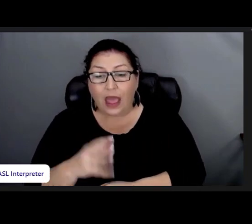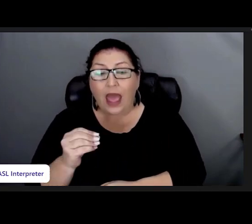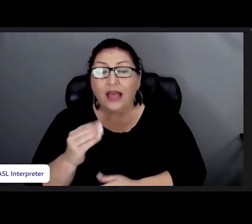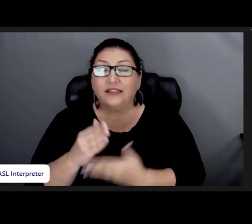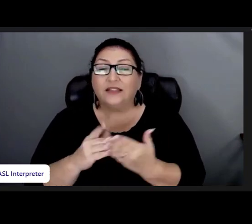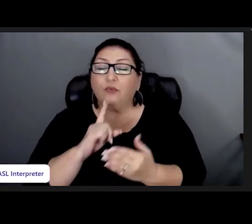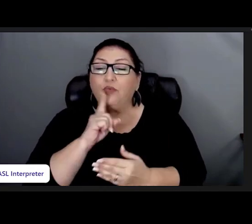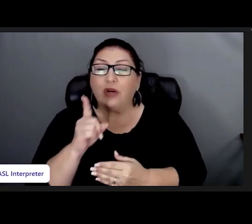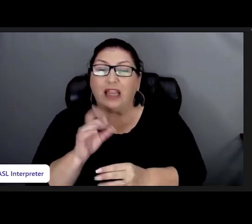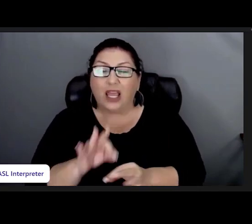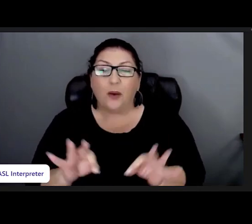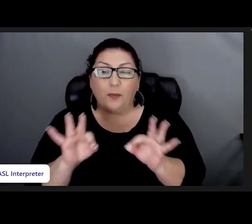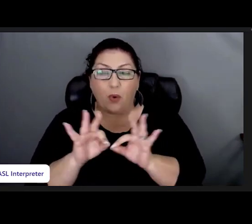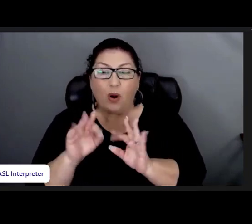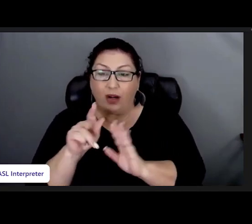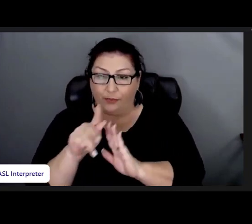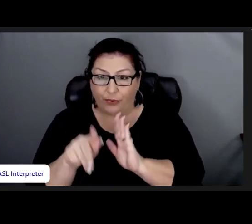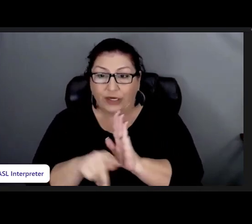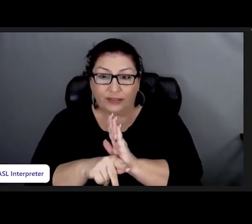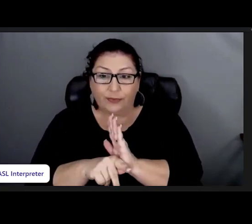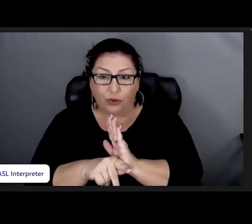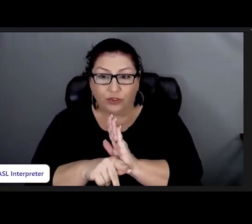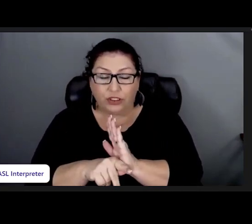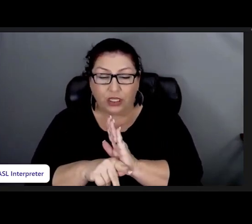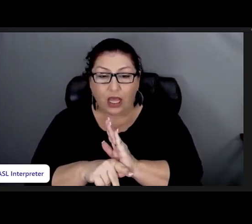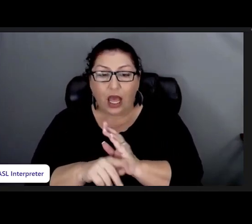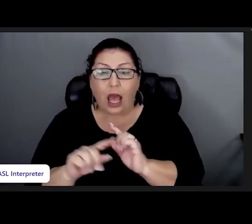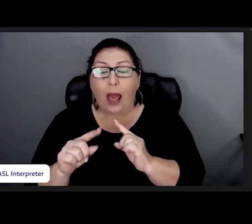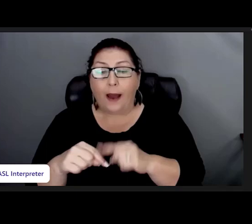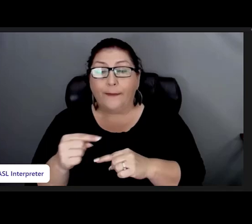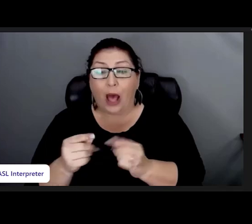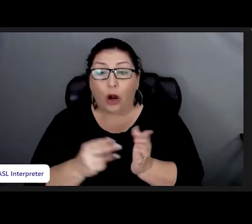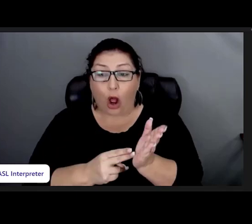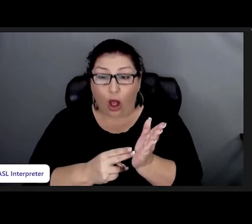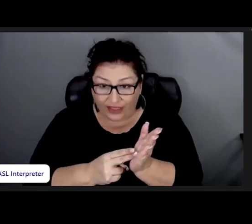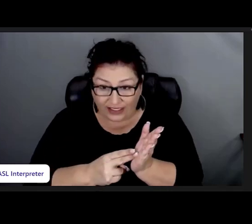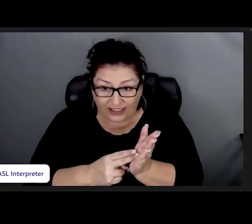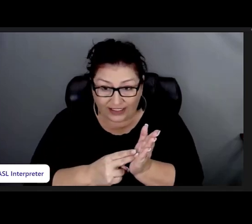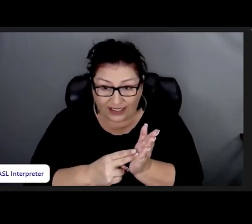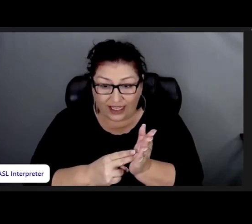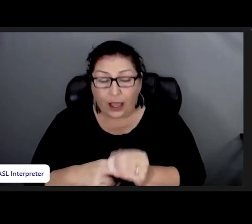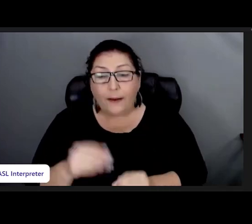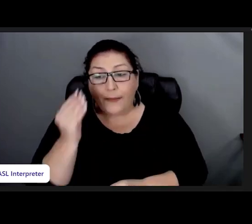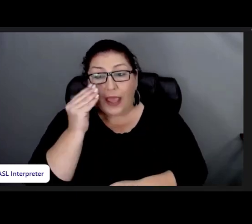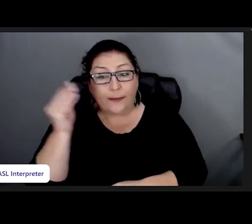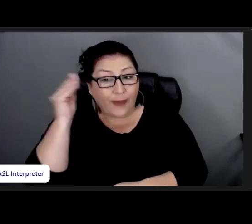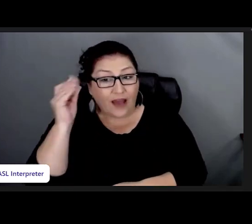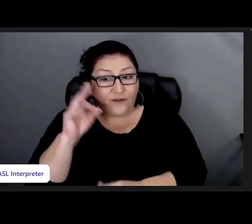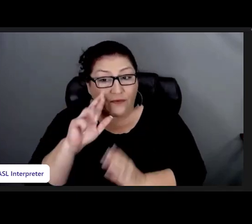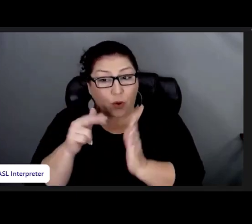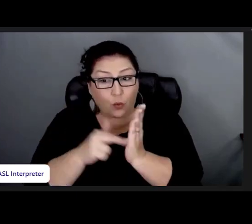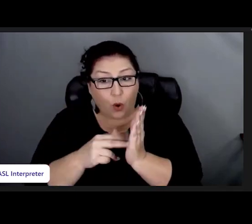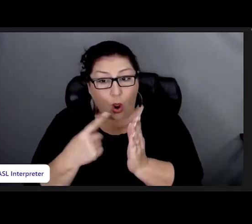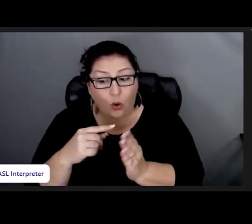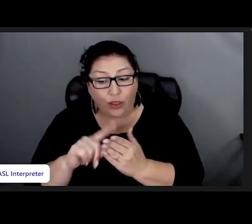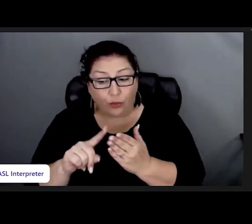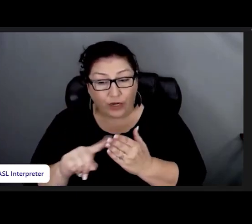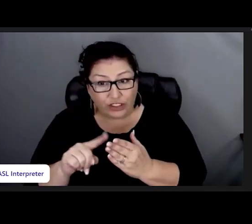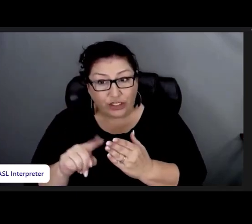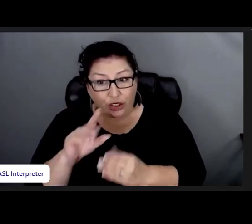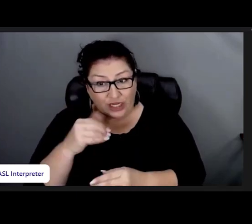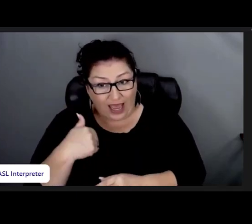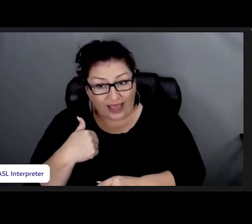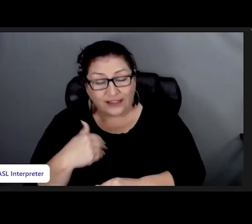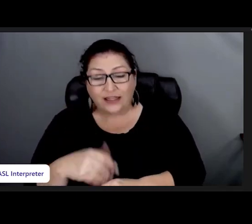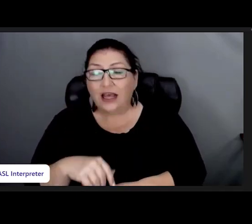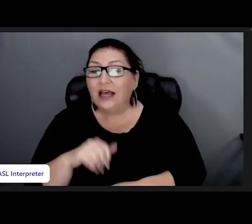really important principles about authenticity, being mindful of the role that research plays,